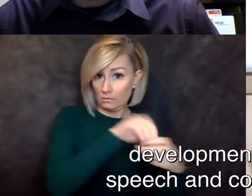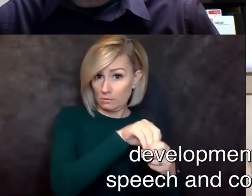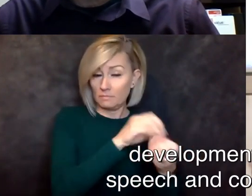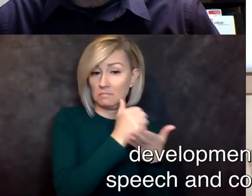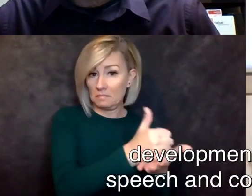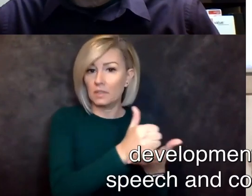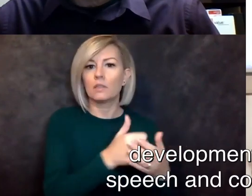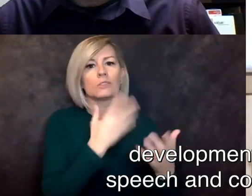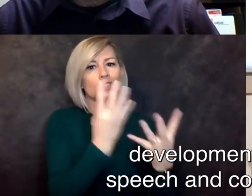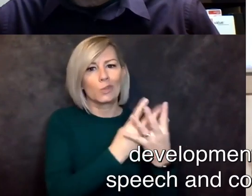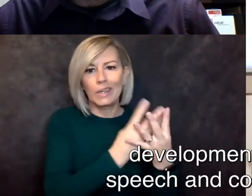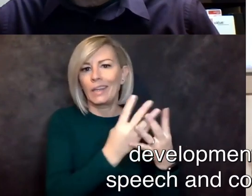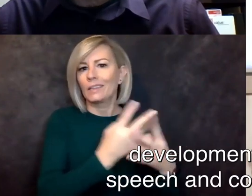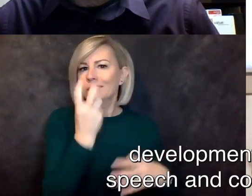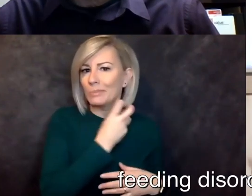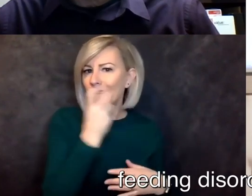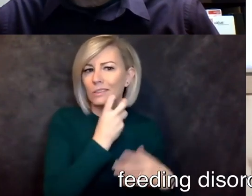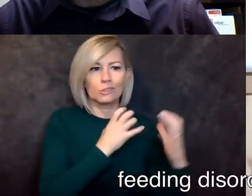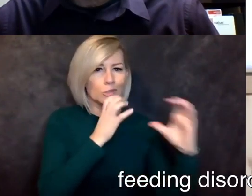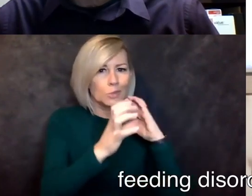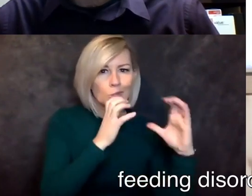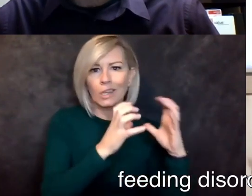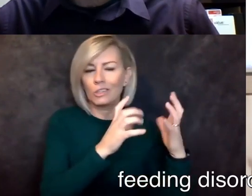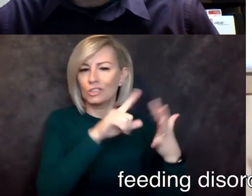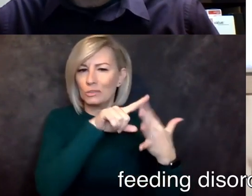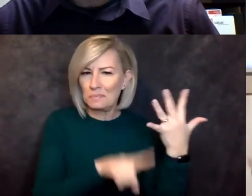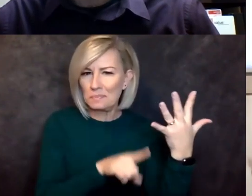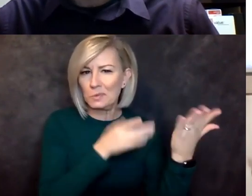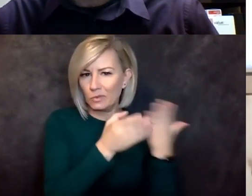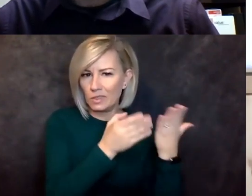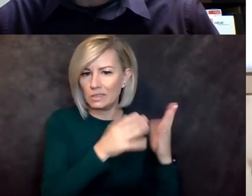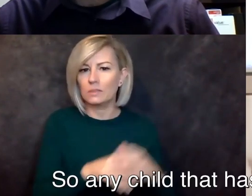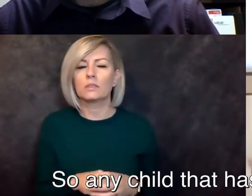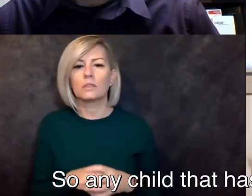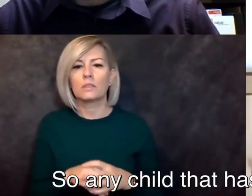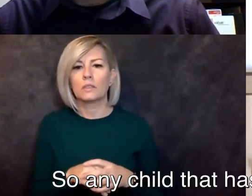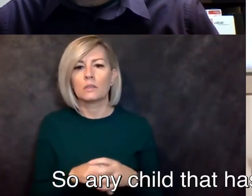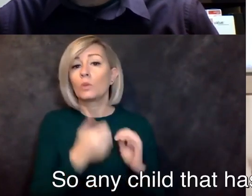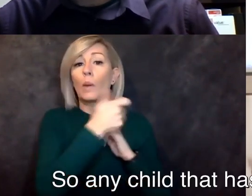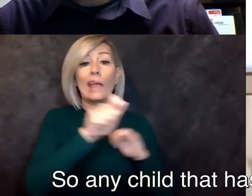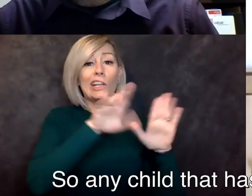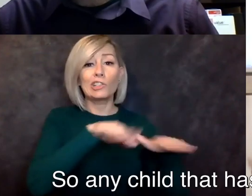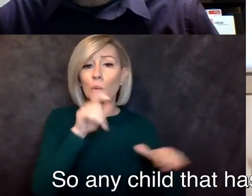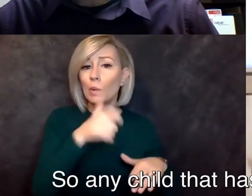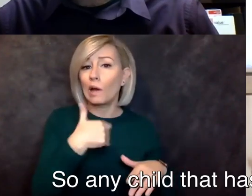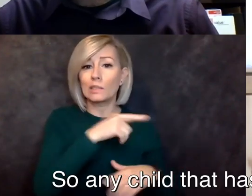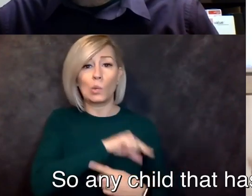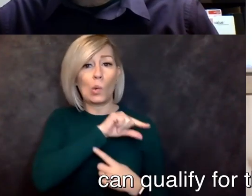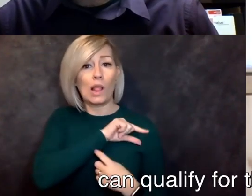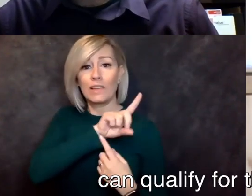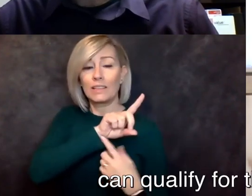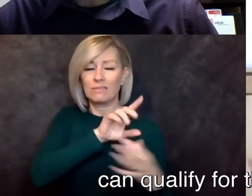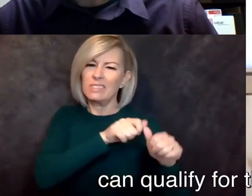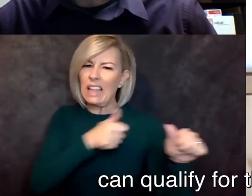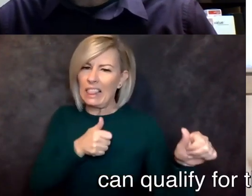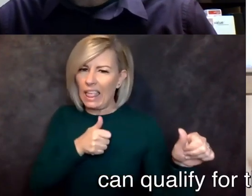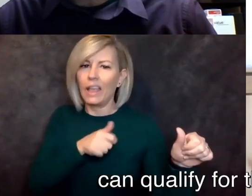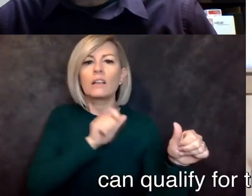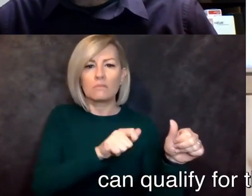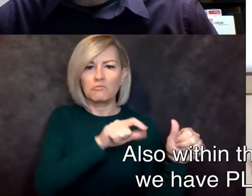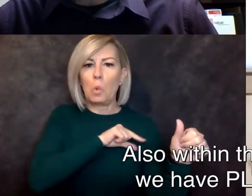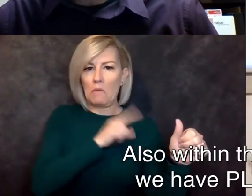developmental therapy, speech, and communication feeding disorder services. So, any child that has a qualifying delay can qualify for those